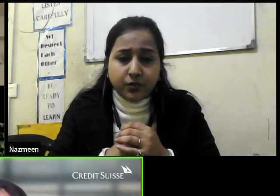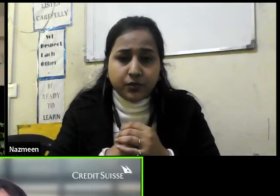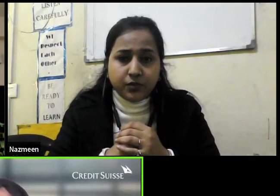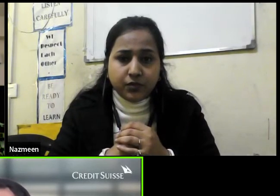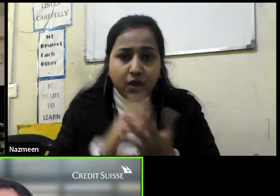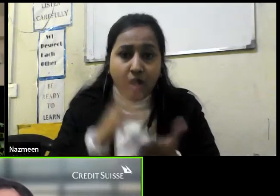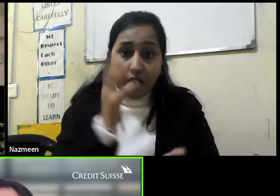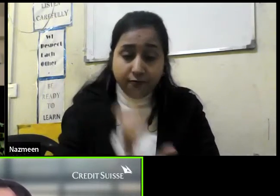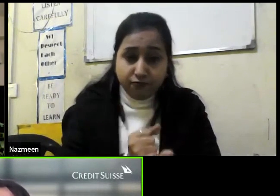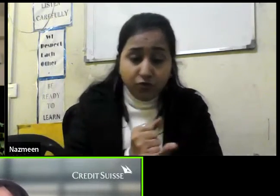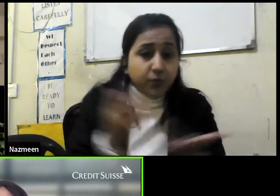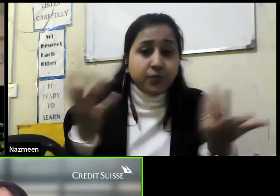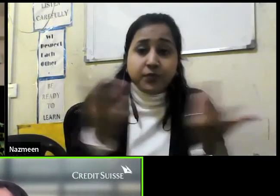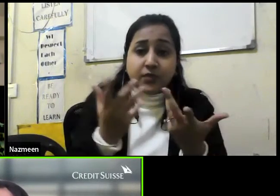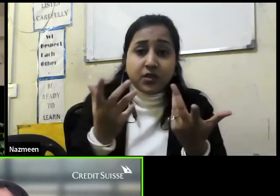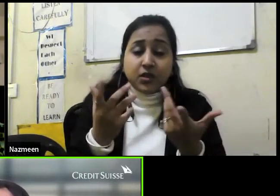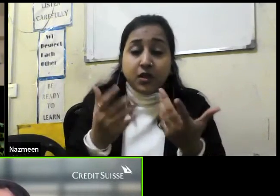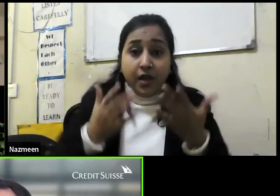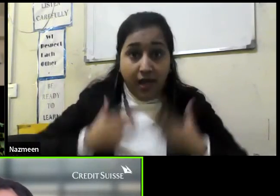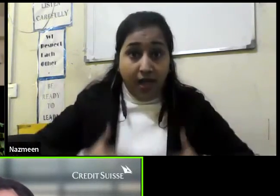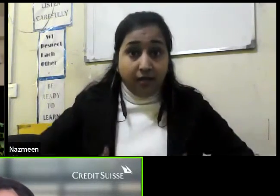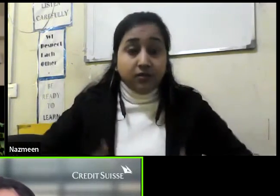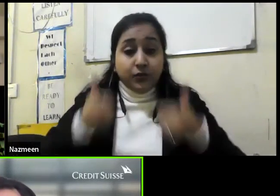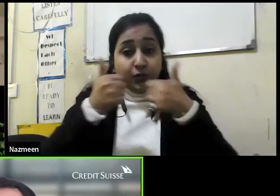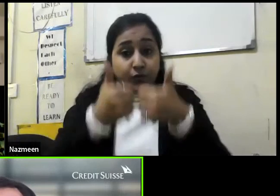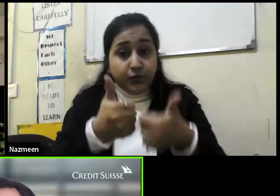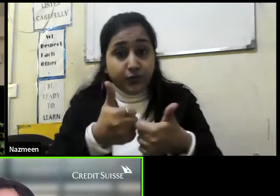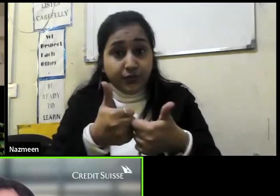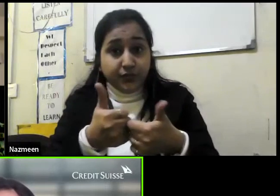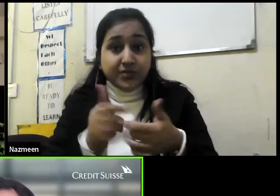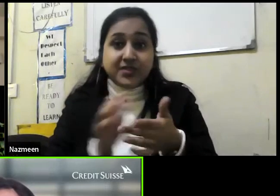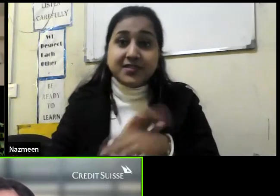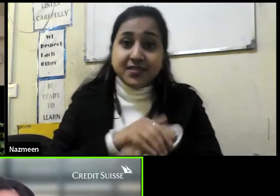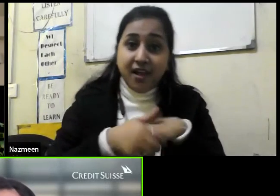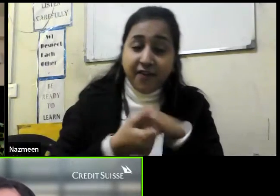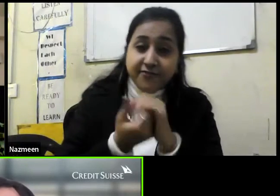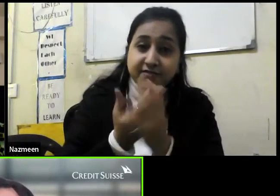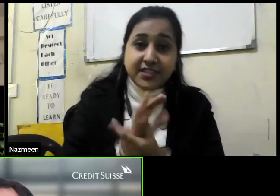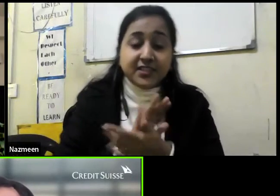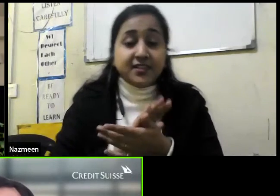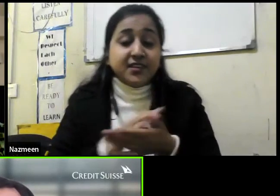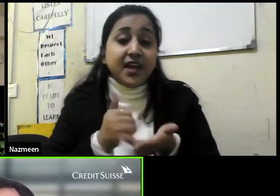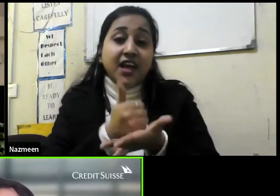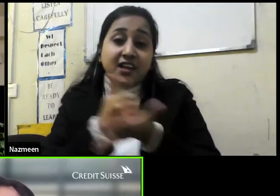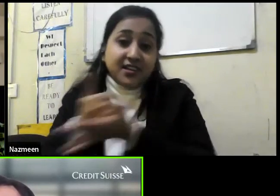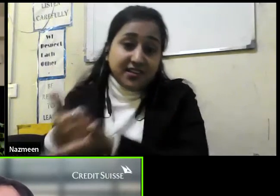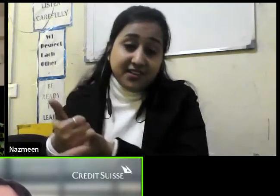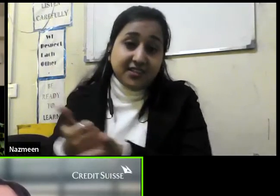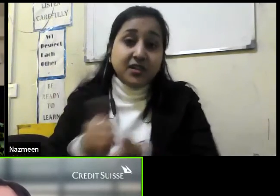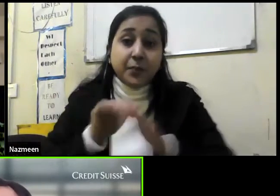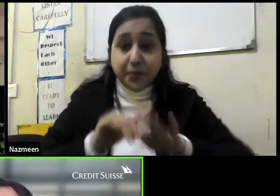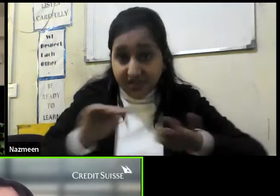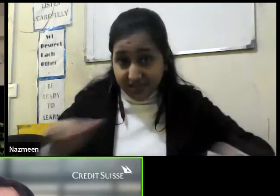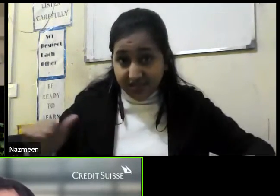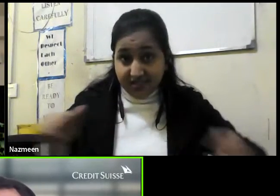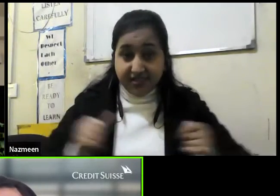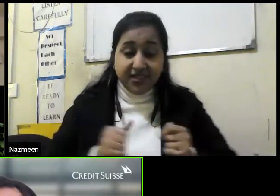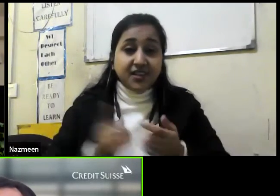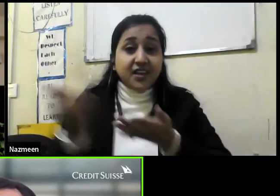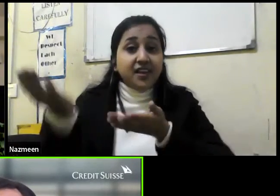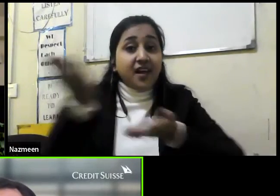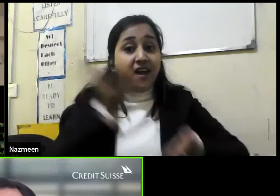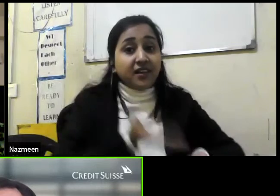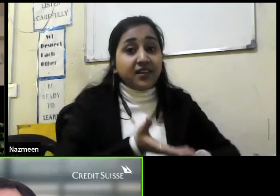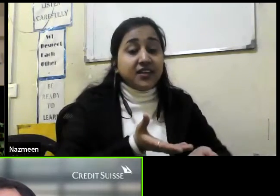ensuring good health, ensuring sanitation facilities for some of these kids, youth who come into